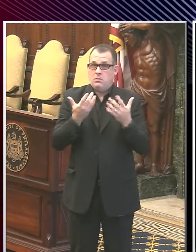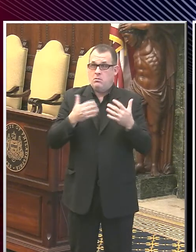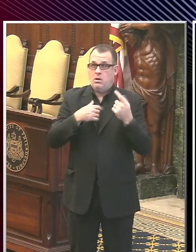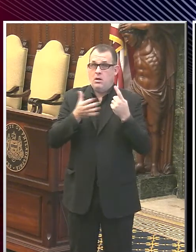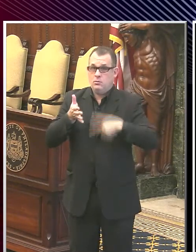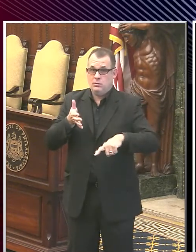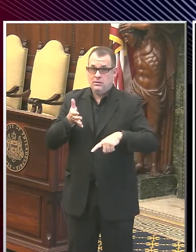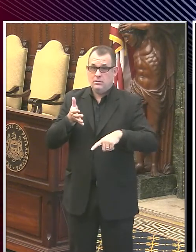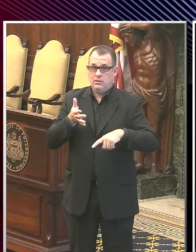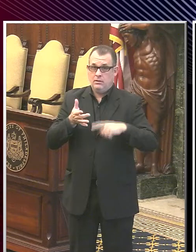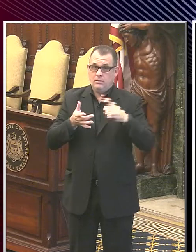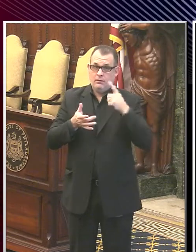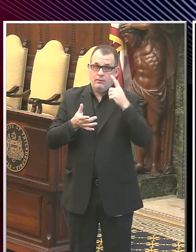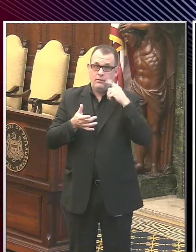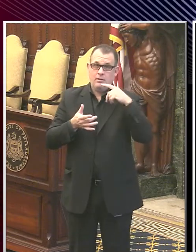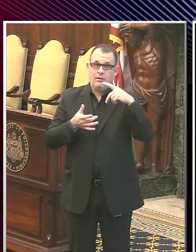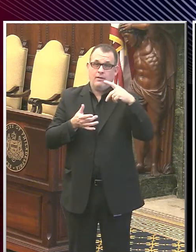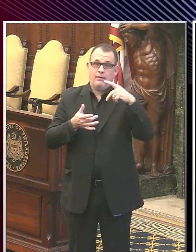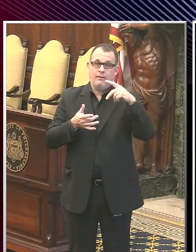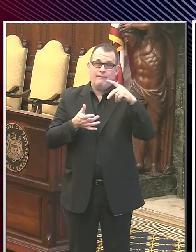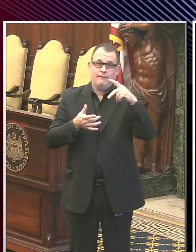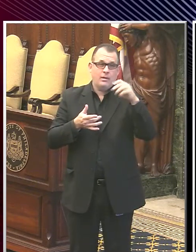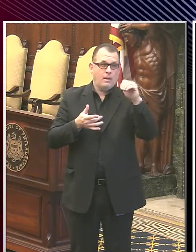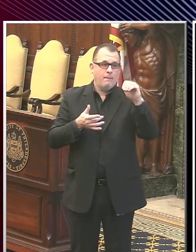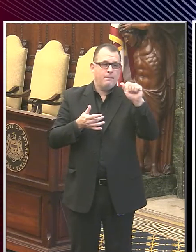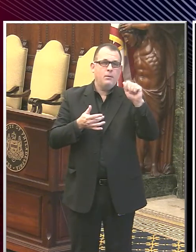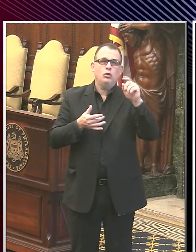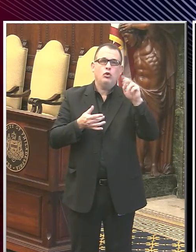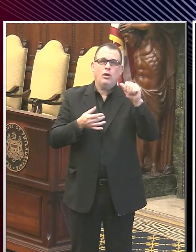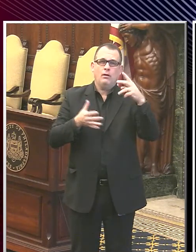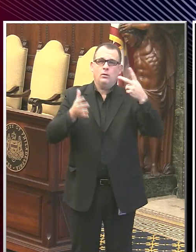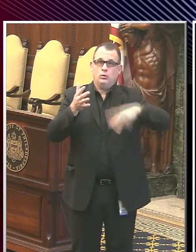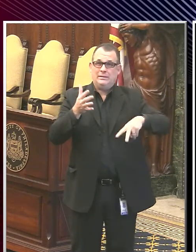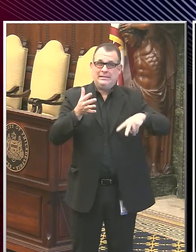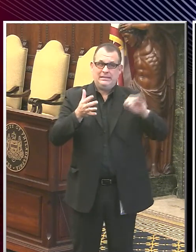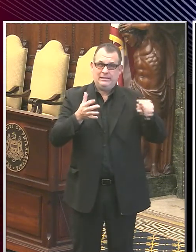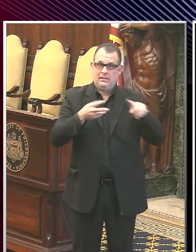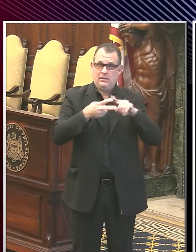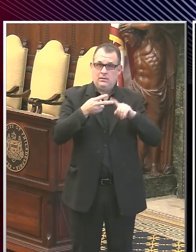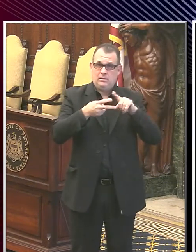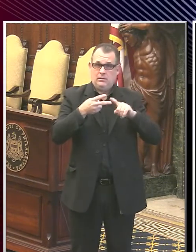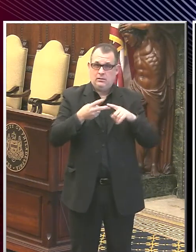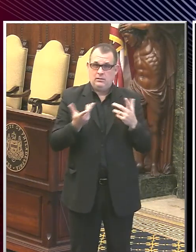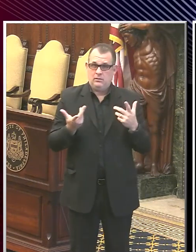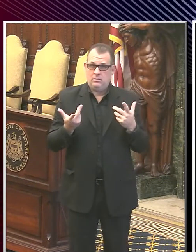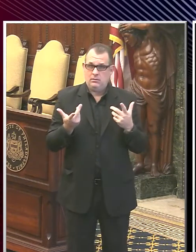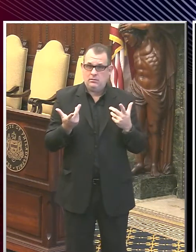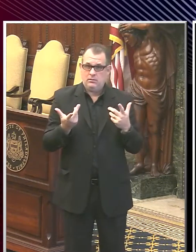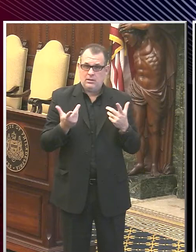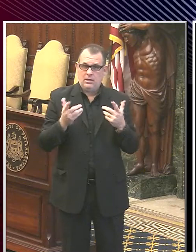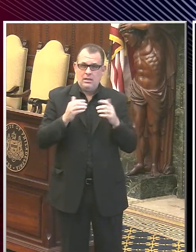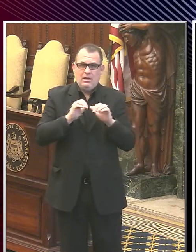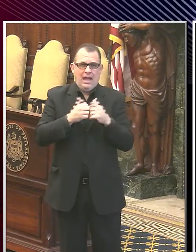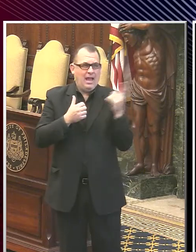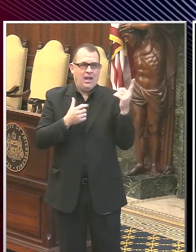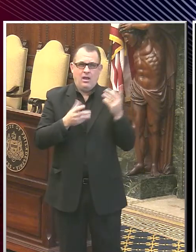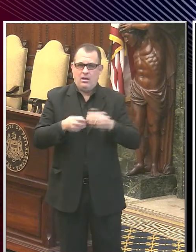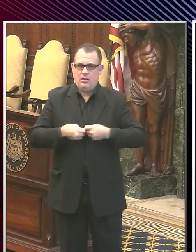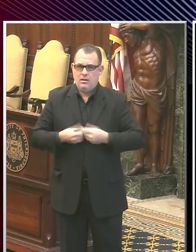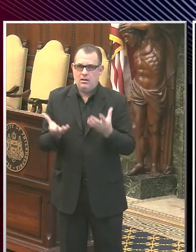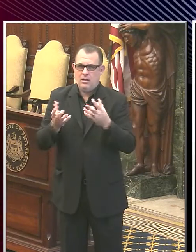Pfizer, then the week after that for Moderna. Is that going to be like I guess, how do you administer that? Is